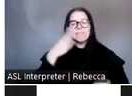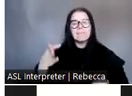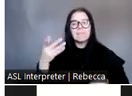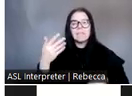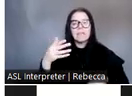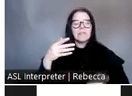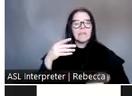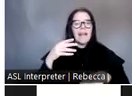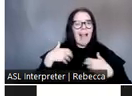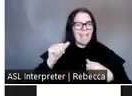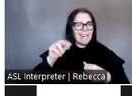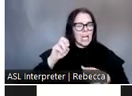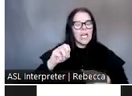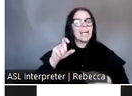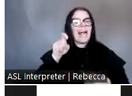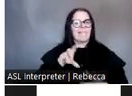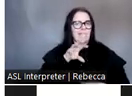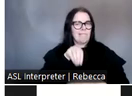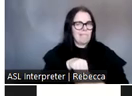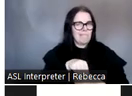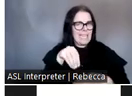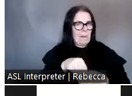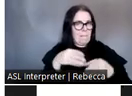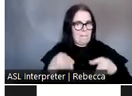have an in-person or hands-on component.